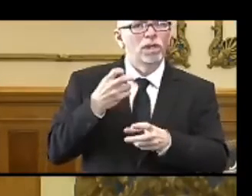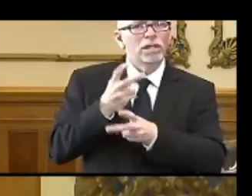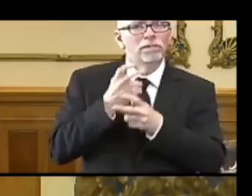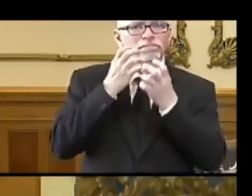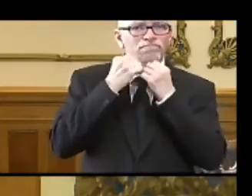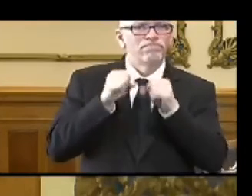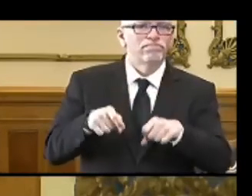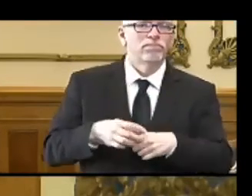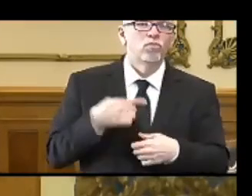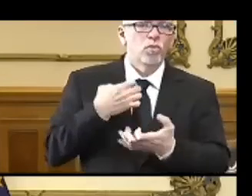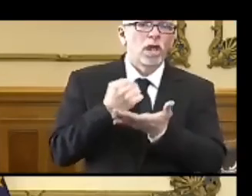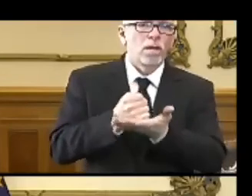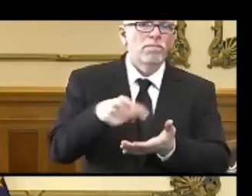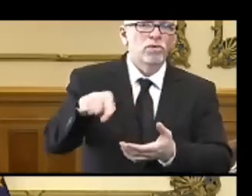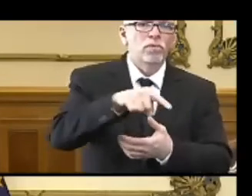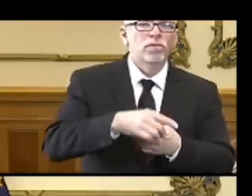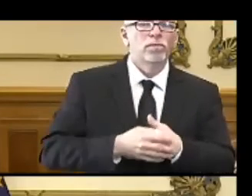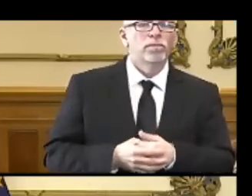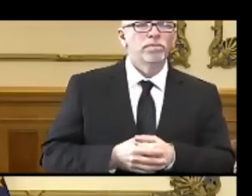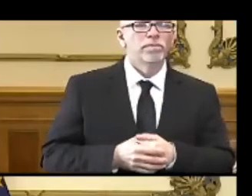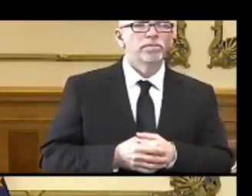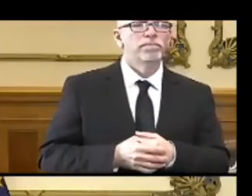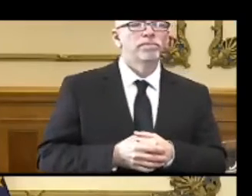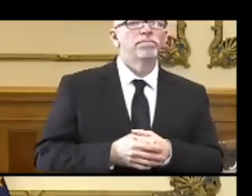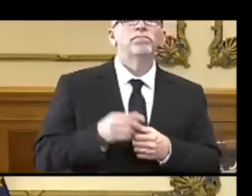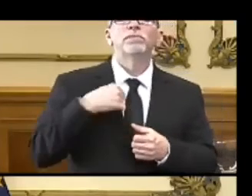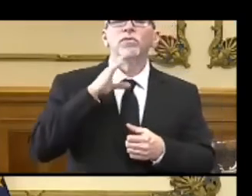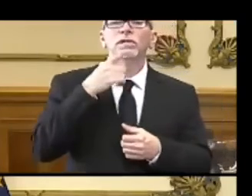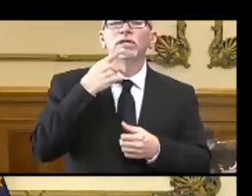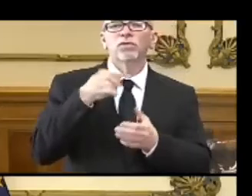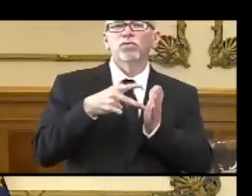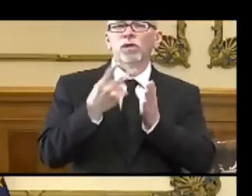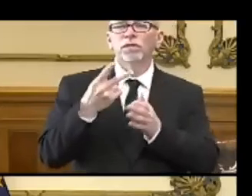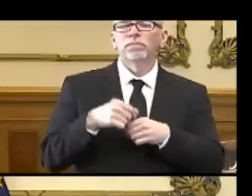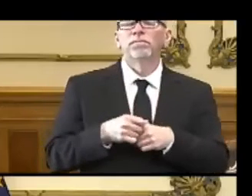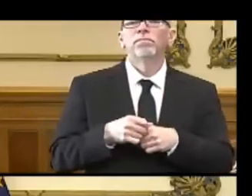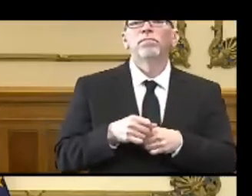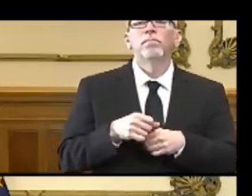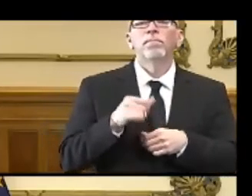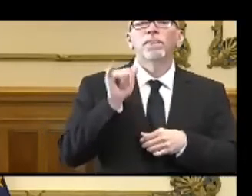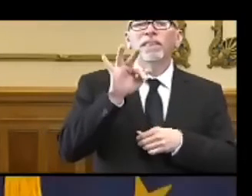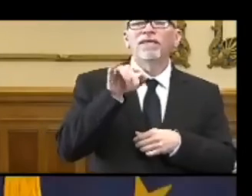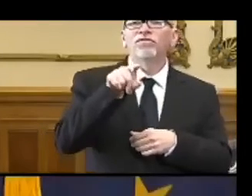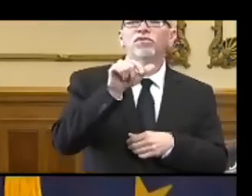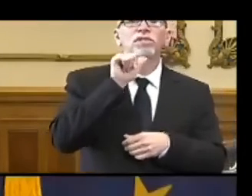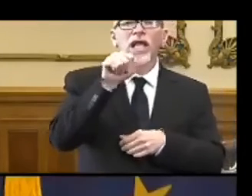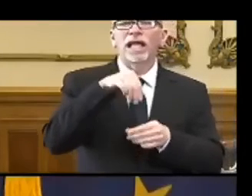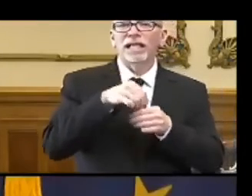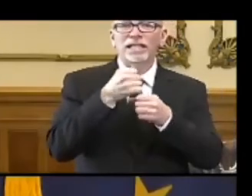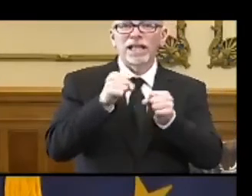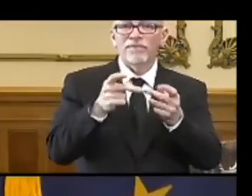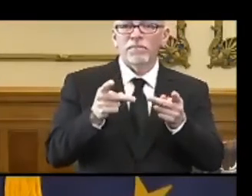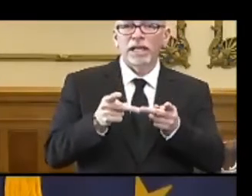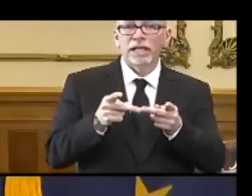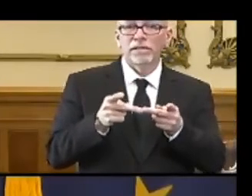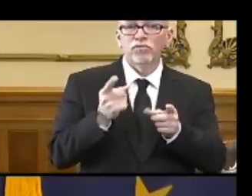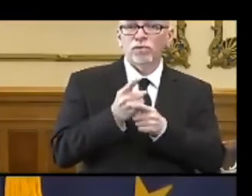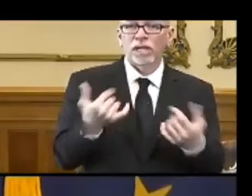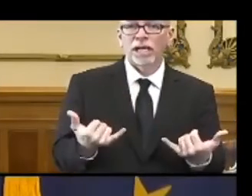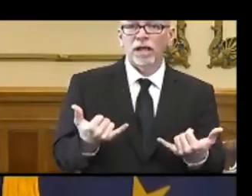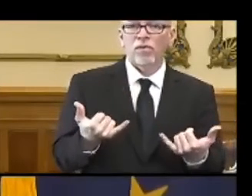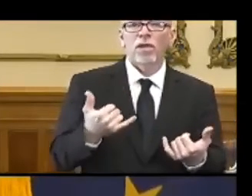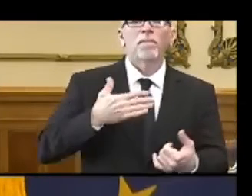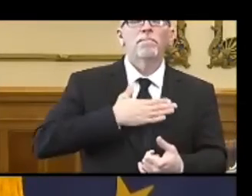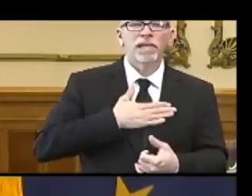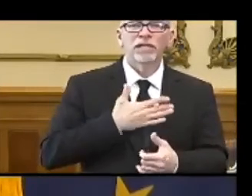you. Thank you. Yeah, so let me just say this, and I'll repeat it twice. If you are not in a safe place at this moment,